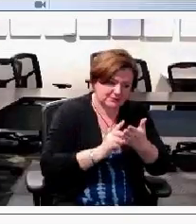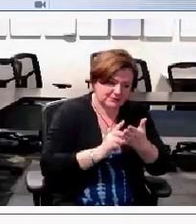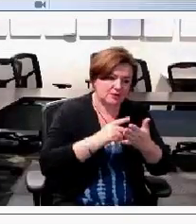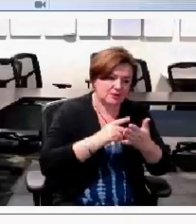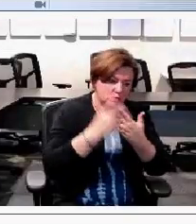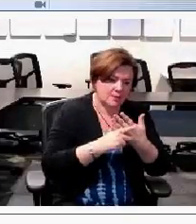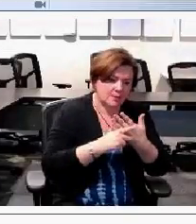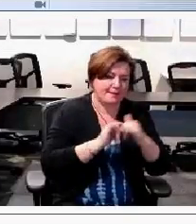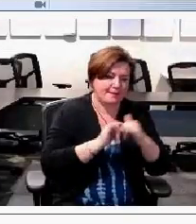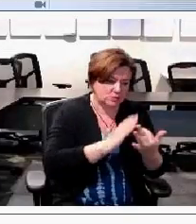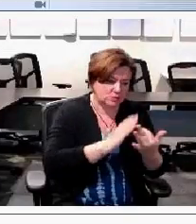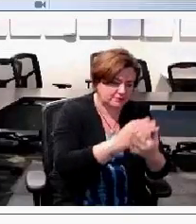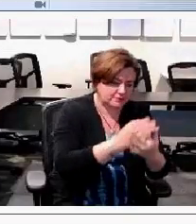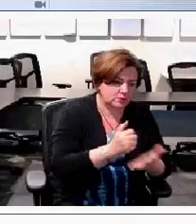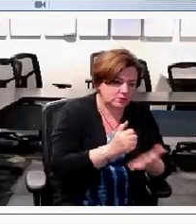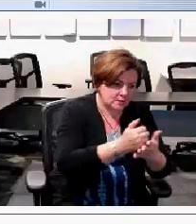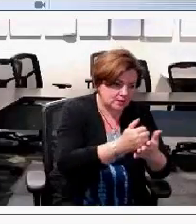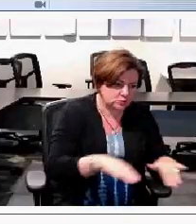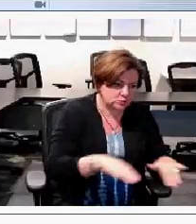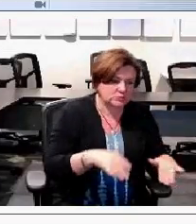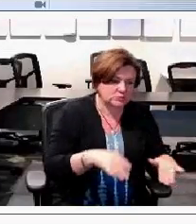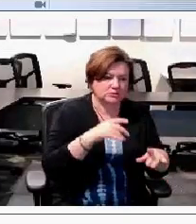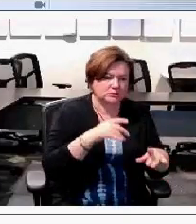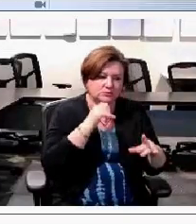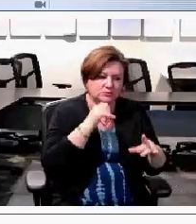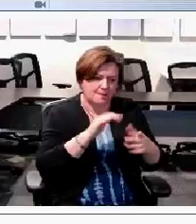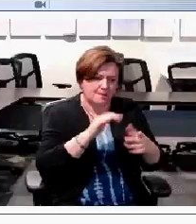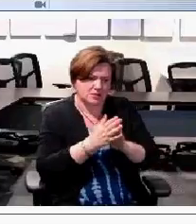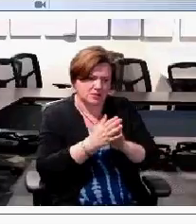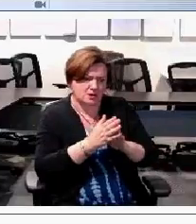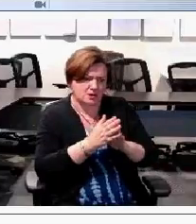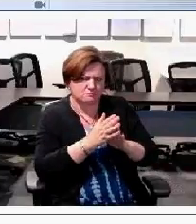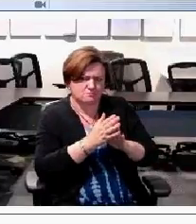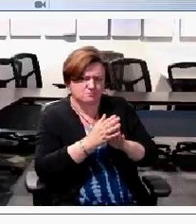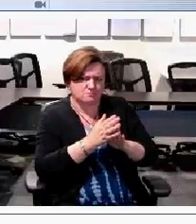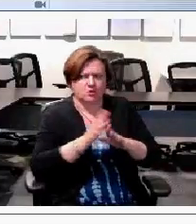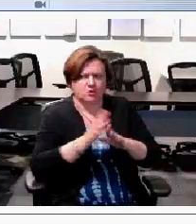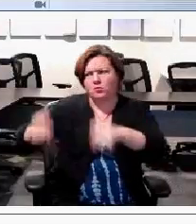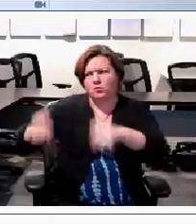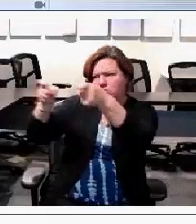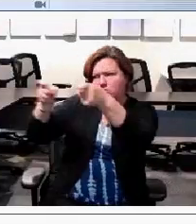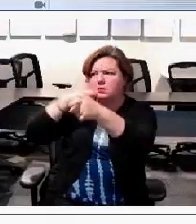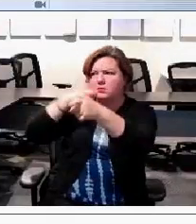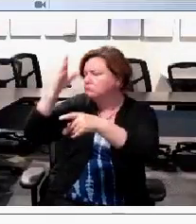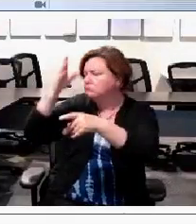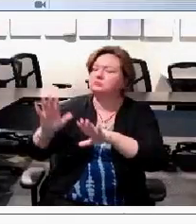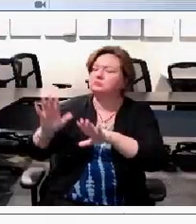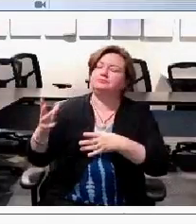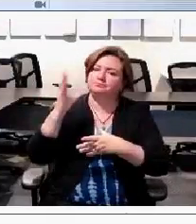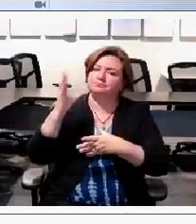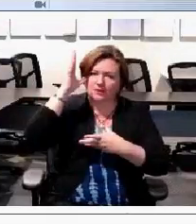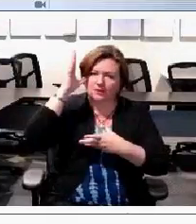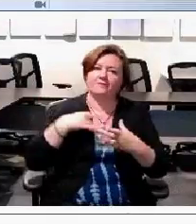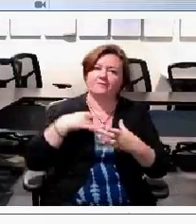intervention systems, and not make the system rule the parents, make the parents part of that system.